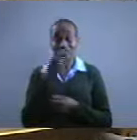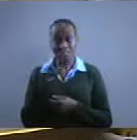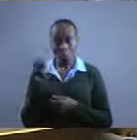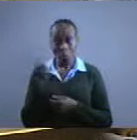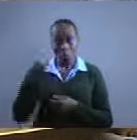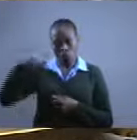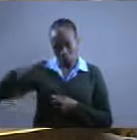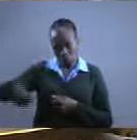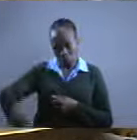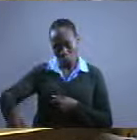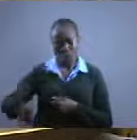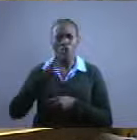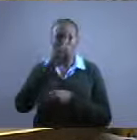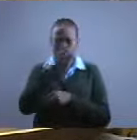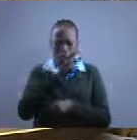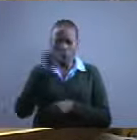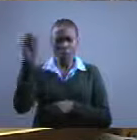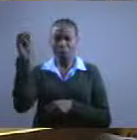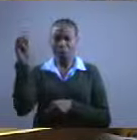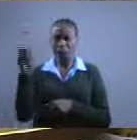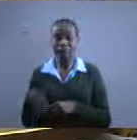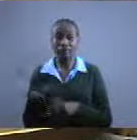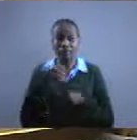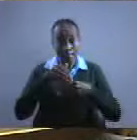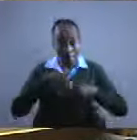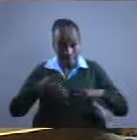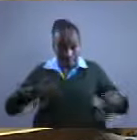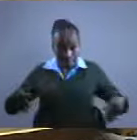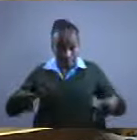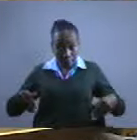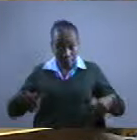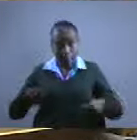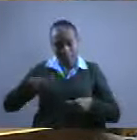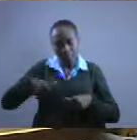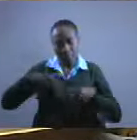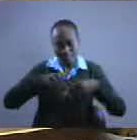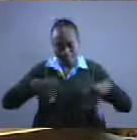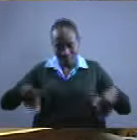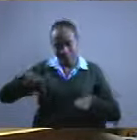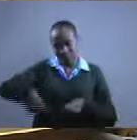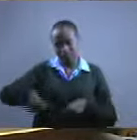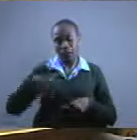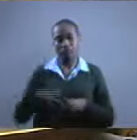button. Those wishing to abstain should press the abstain button.